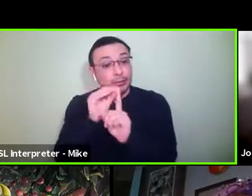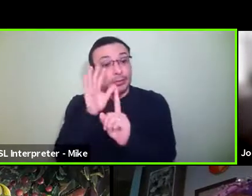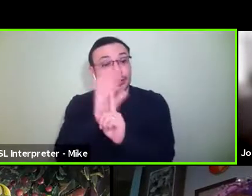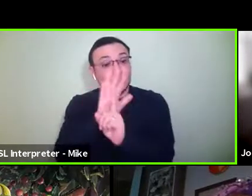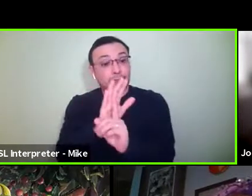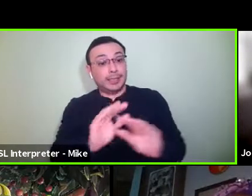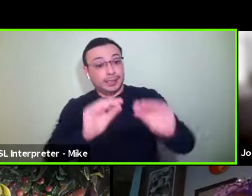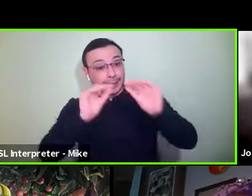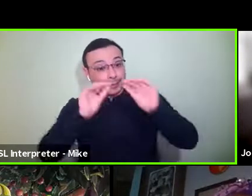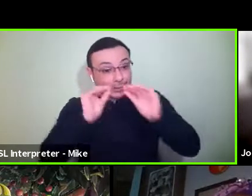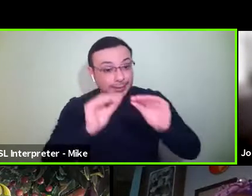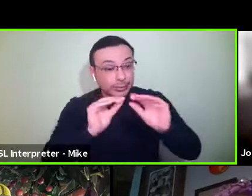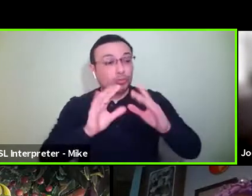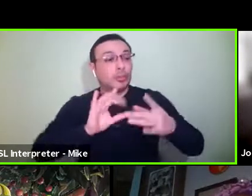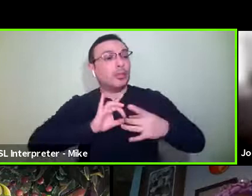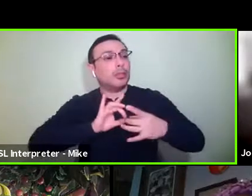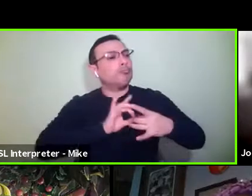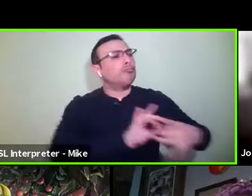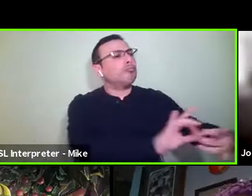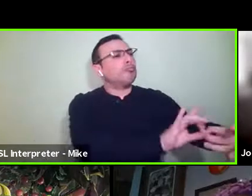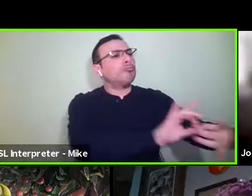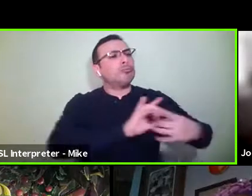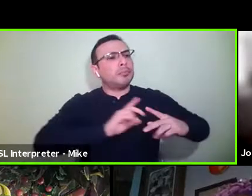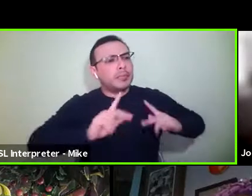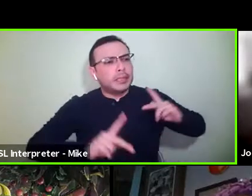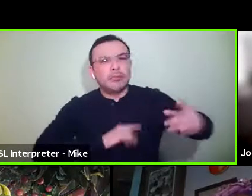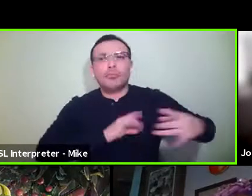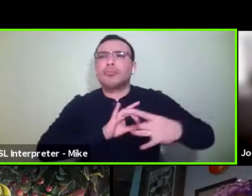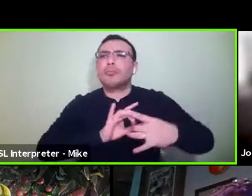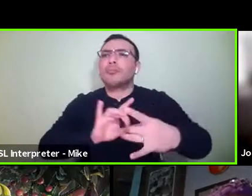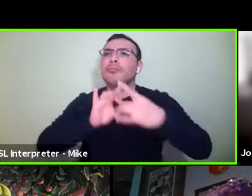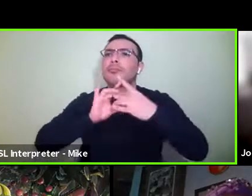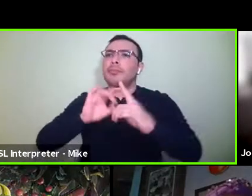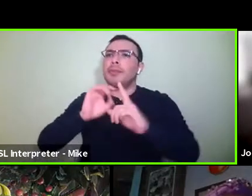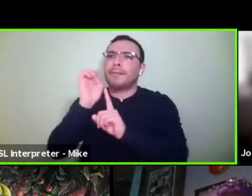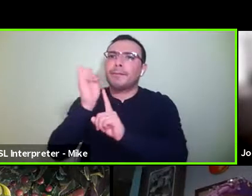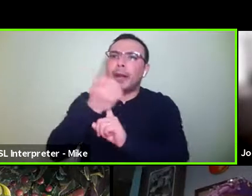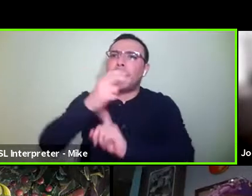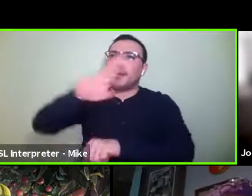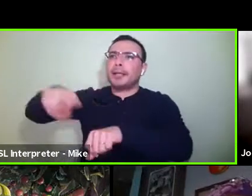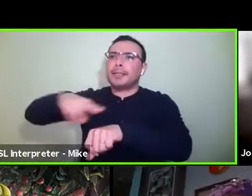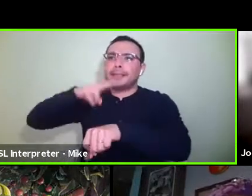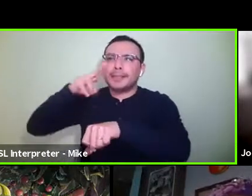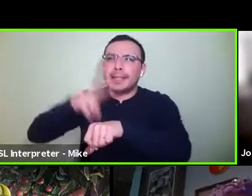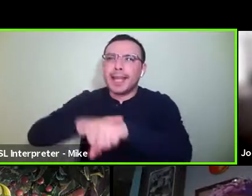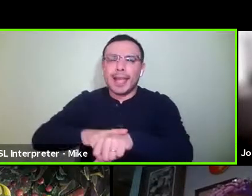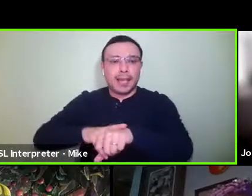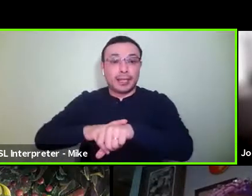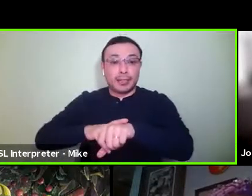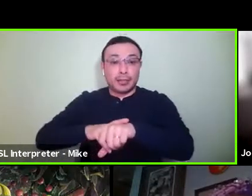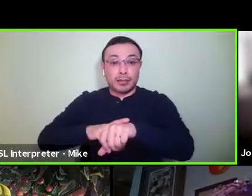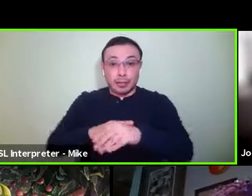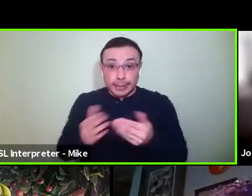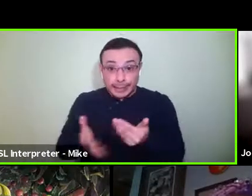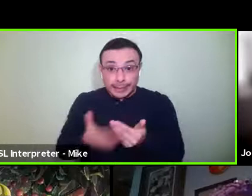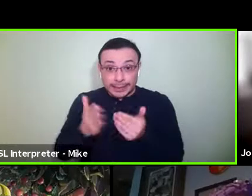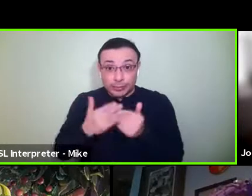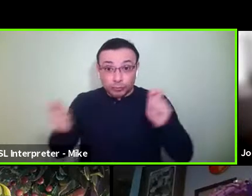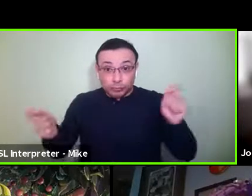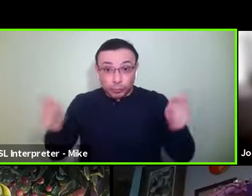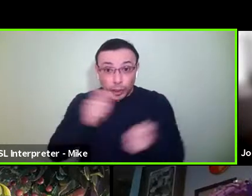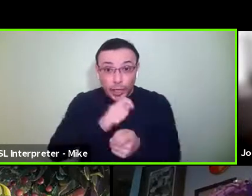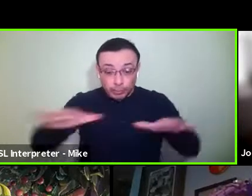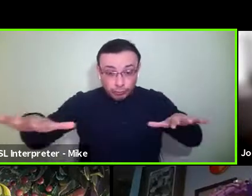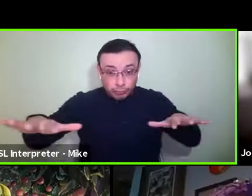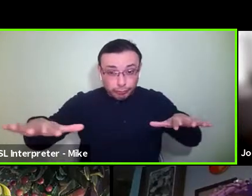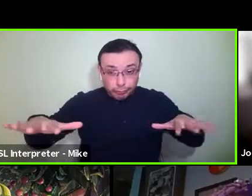to transform educational institutions like the public schools, for example. But